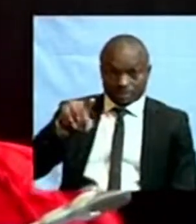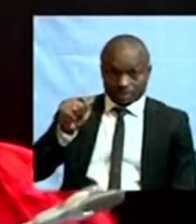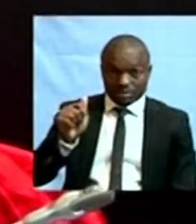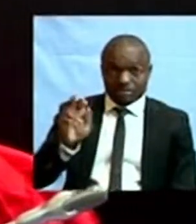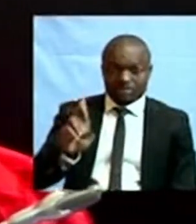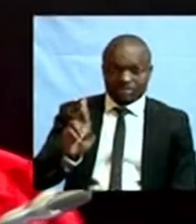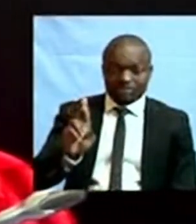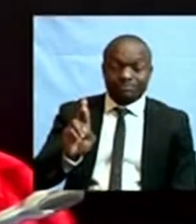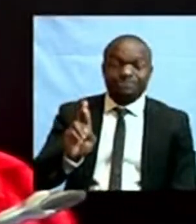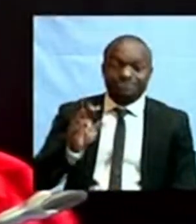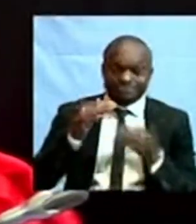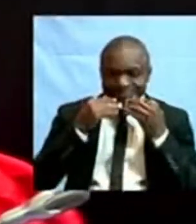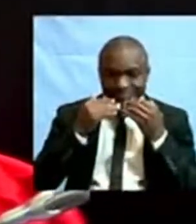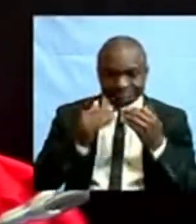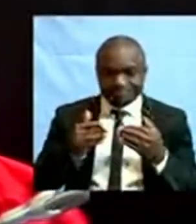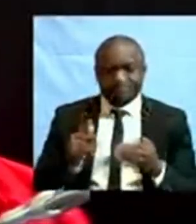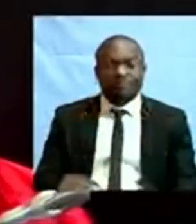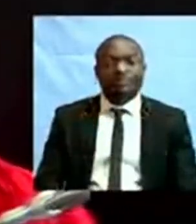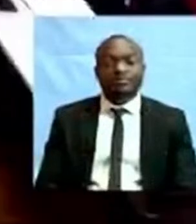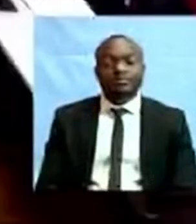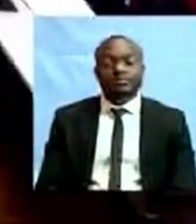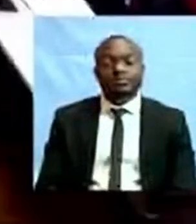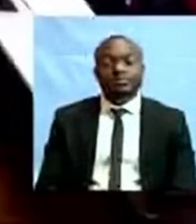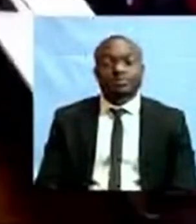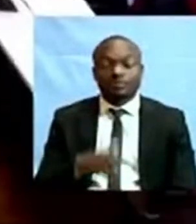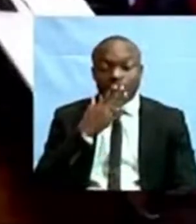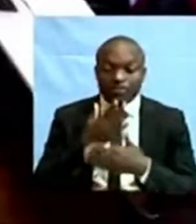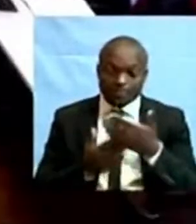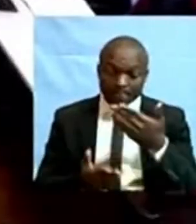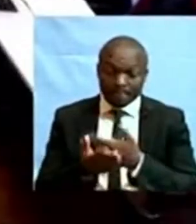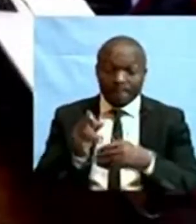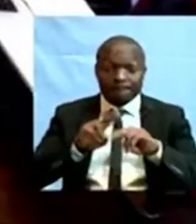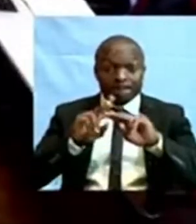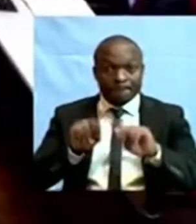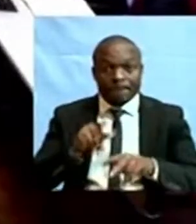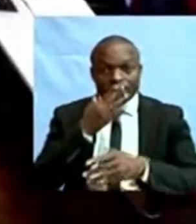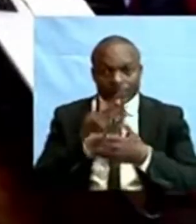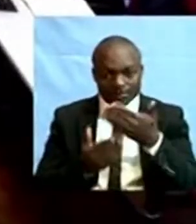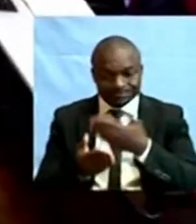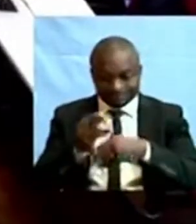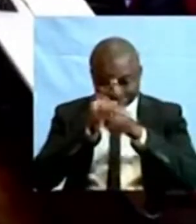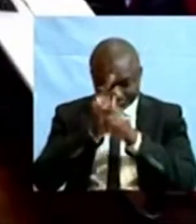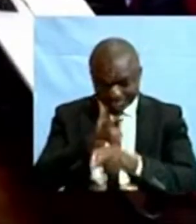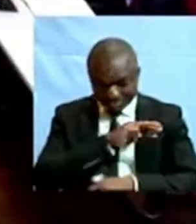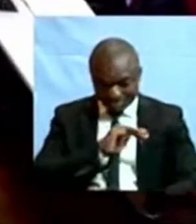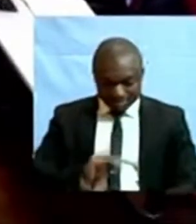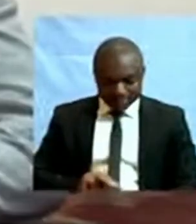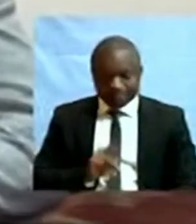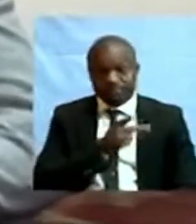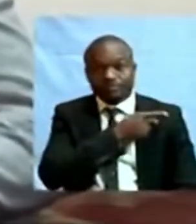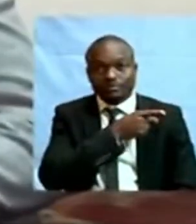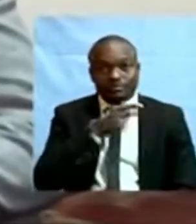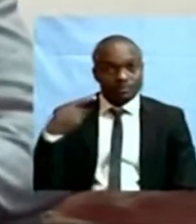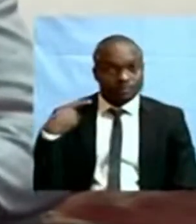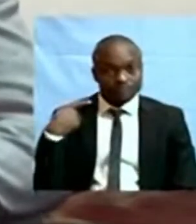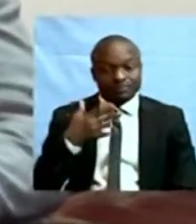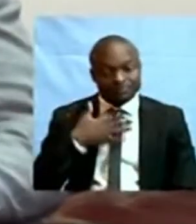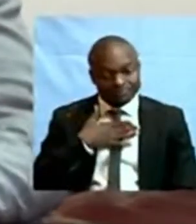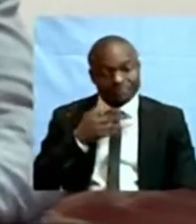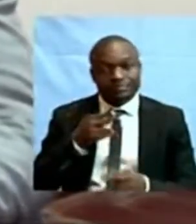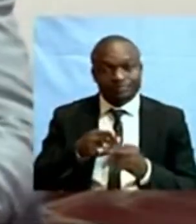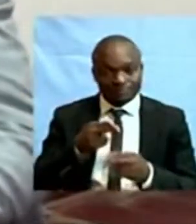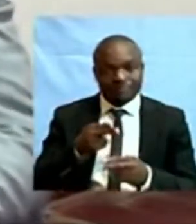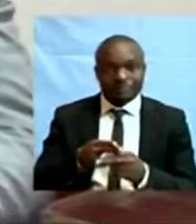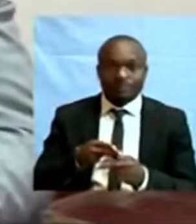Unit at ZIPA. Thank you. Good morning, Chair. Good morning, Honorable Members of Parliament. My name is